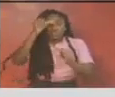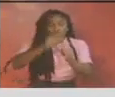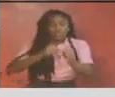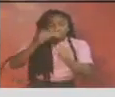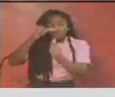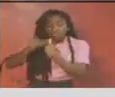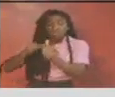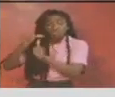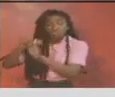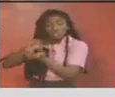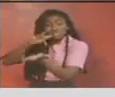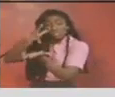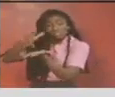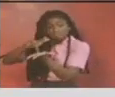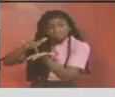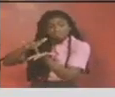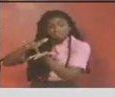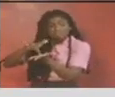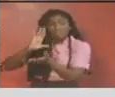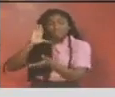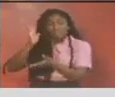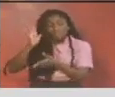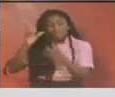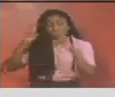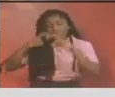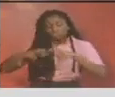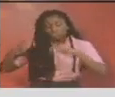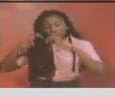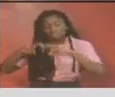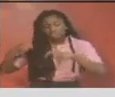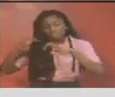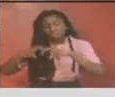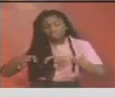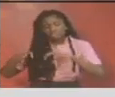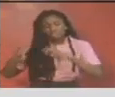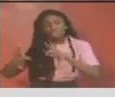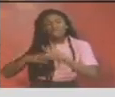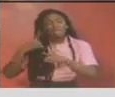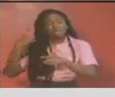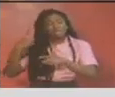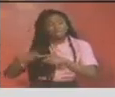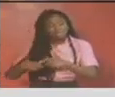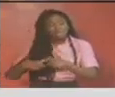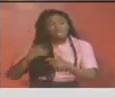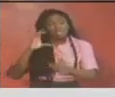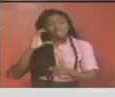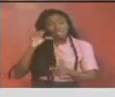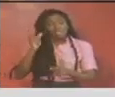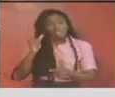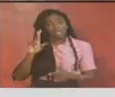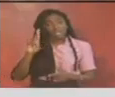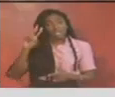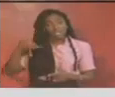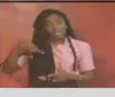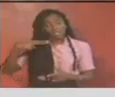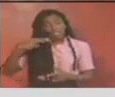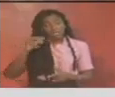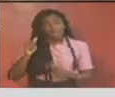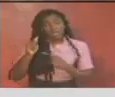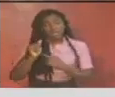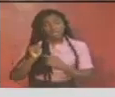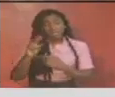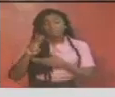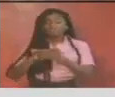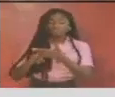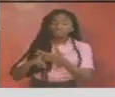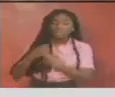reports issued by WHO. And in our context, the CARFA CRS also issues its own report that helps our